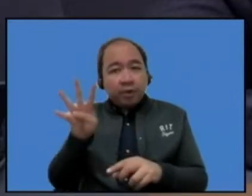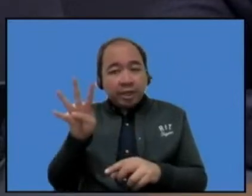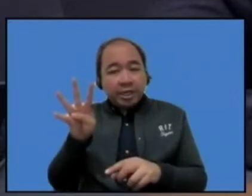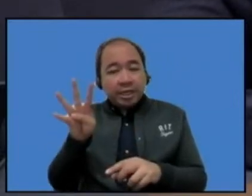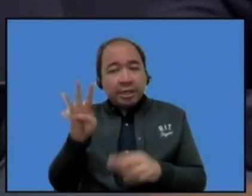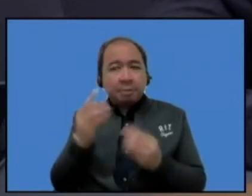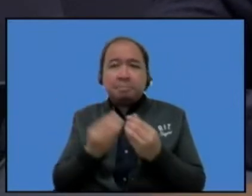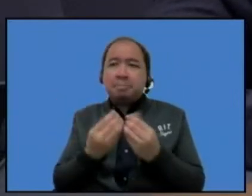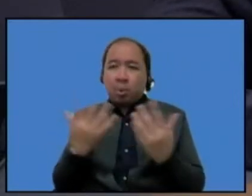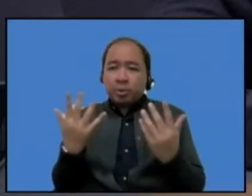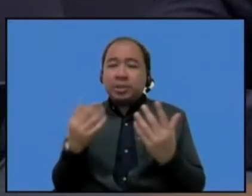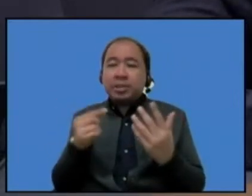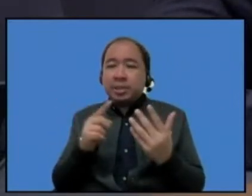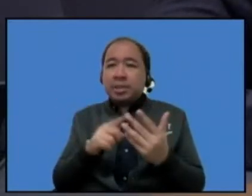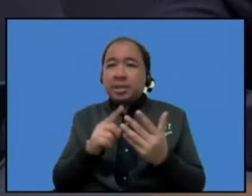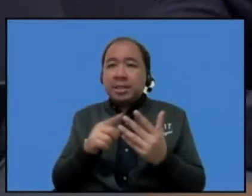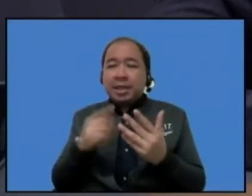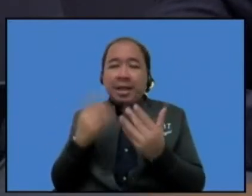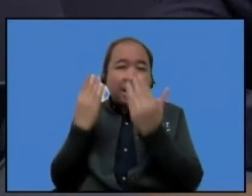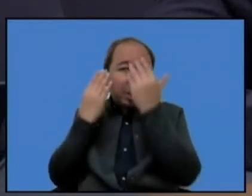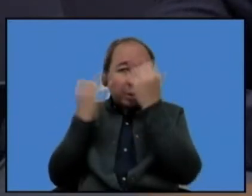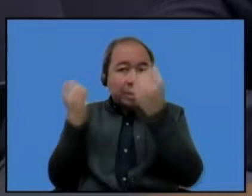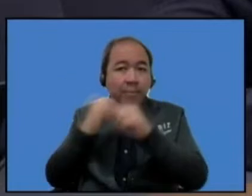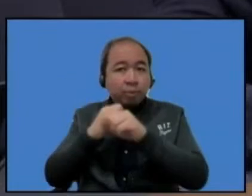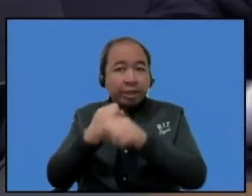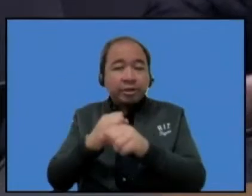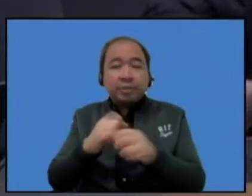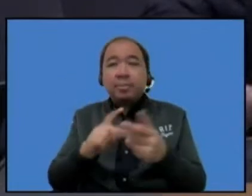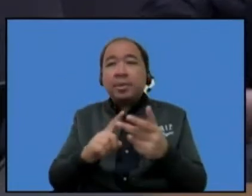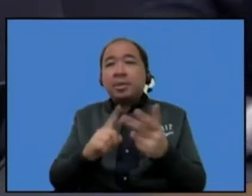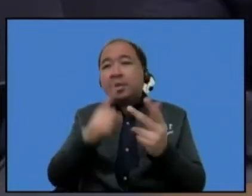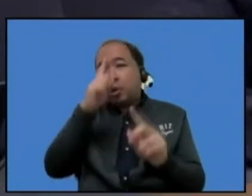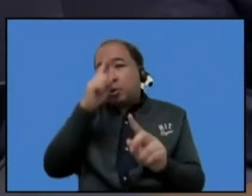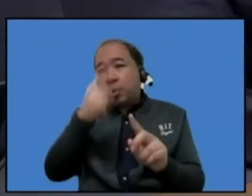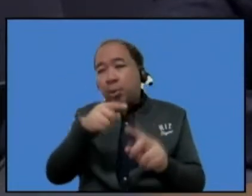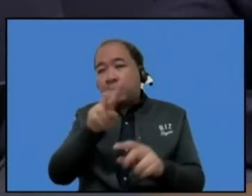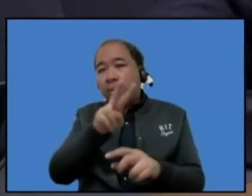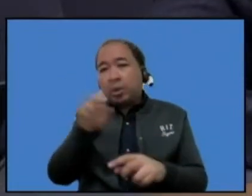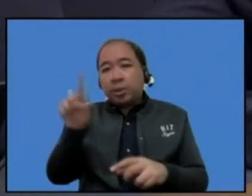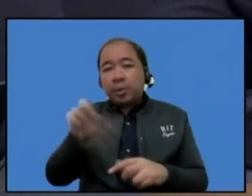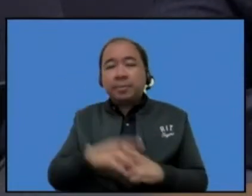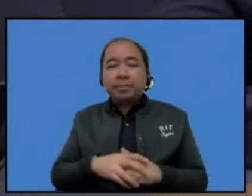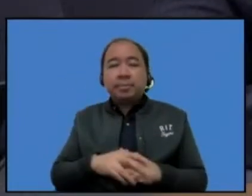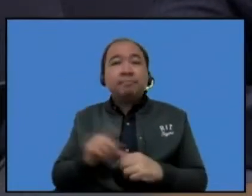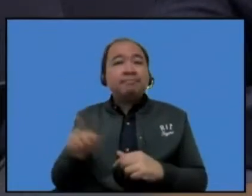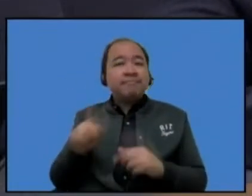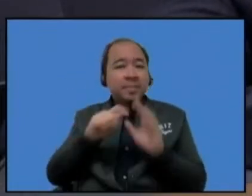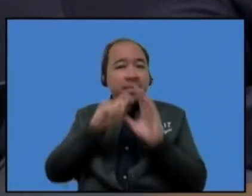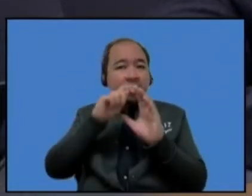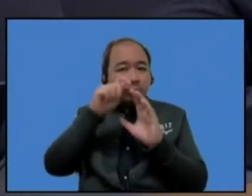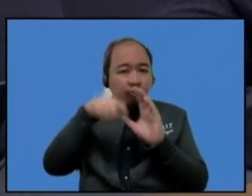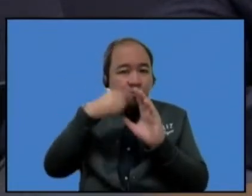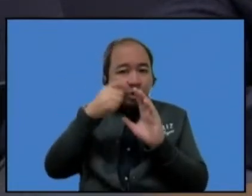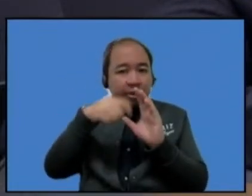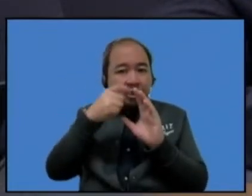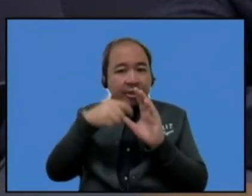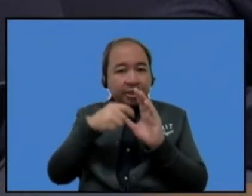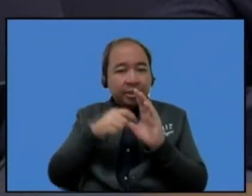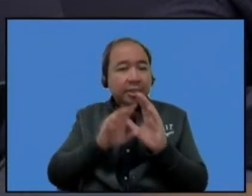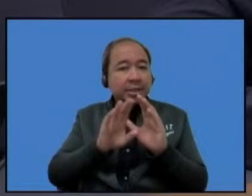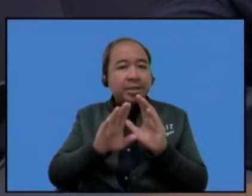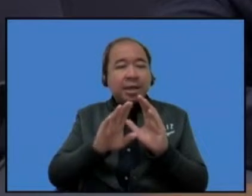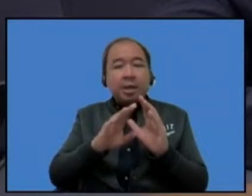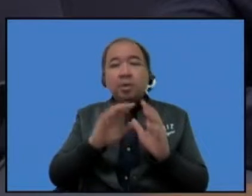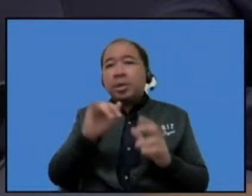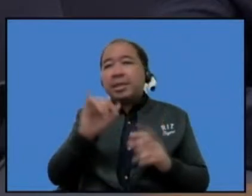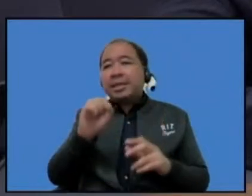enhancing consular protection assistance, and Objective 21. The main project, dear colleagues, is our Istanbul